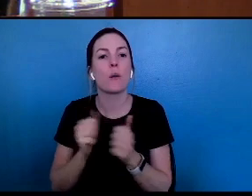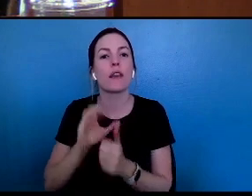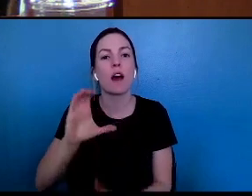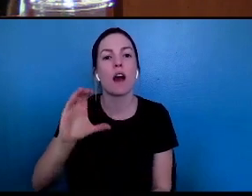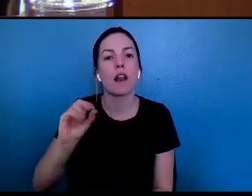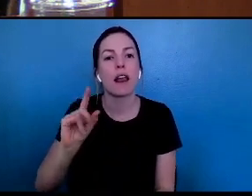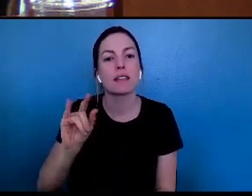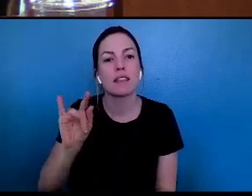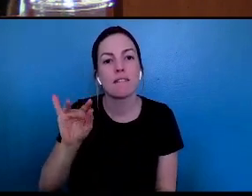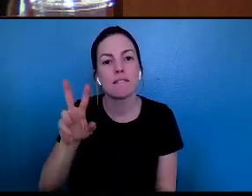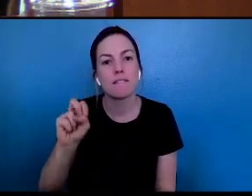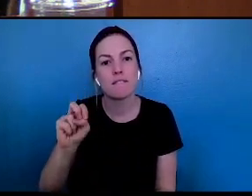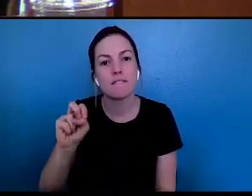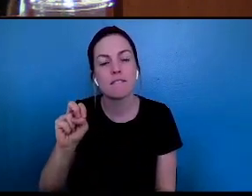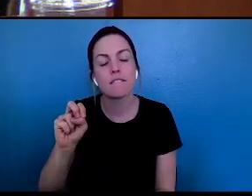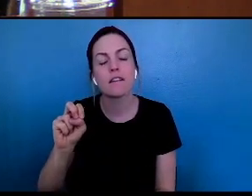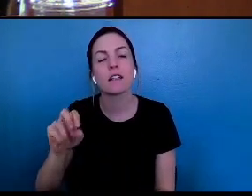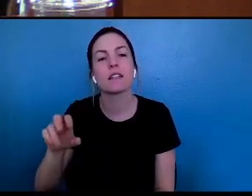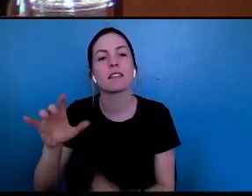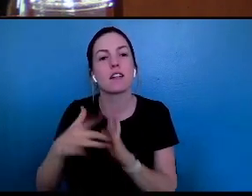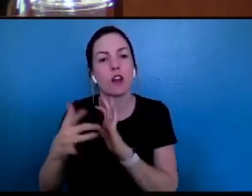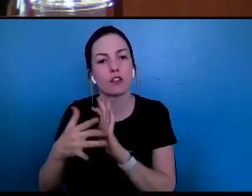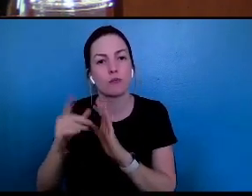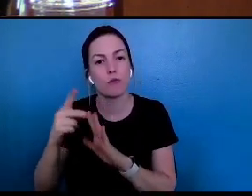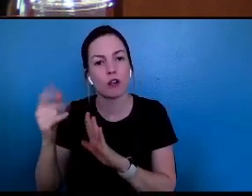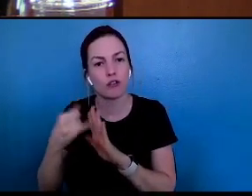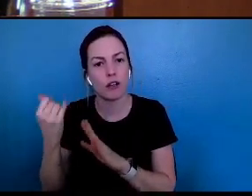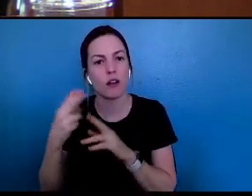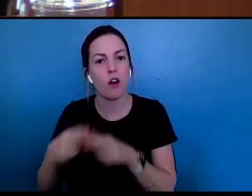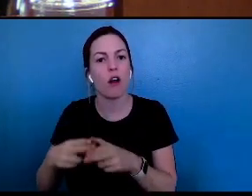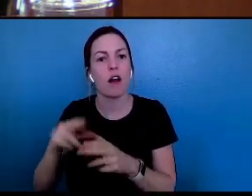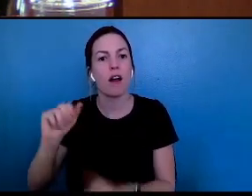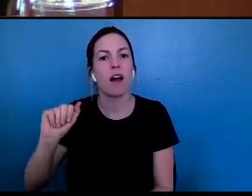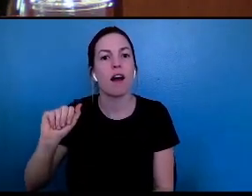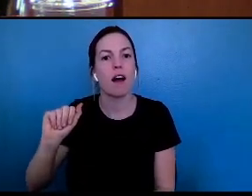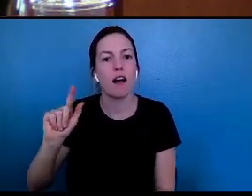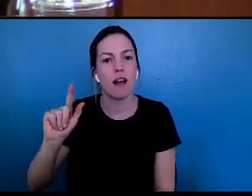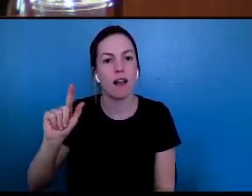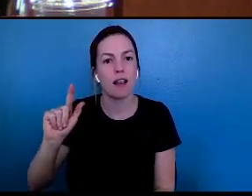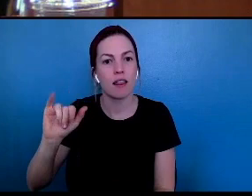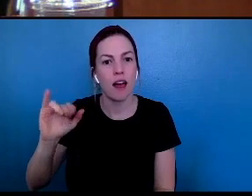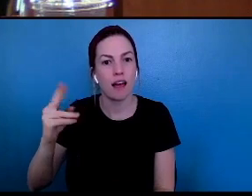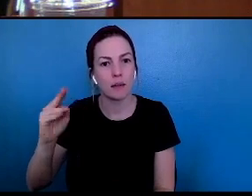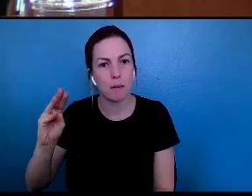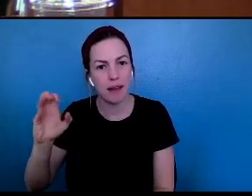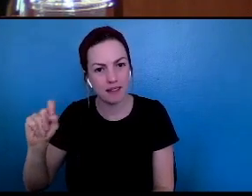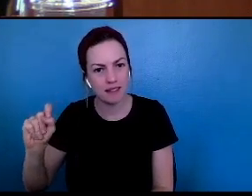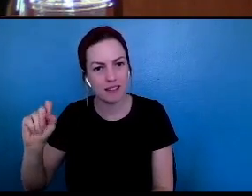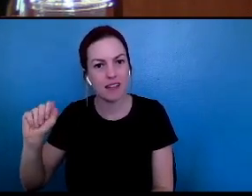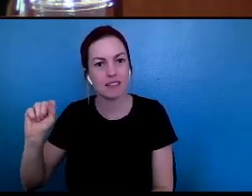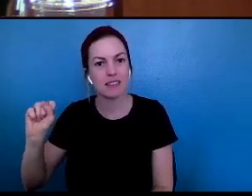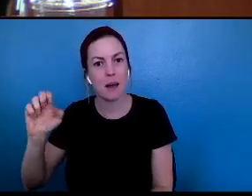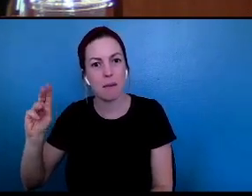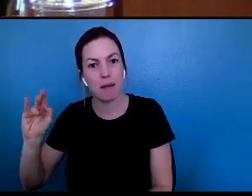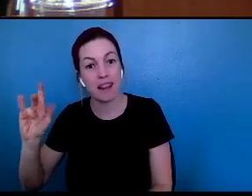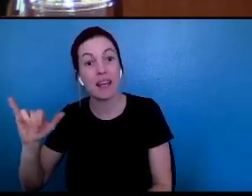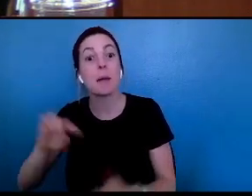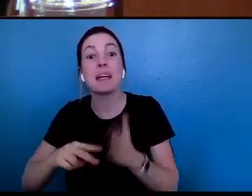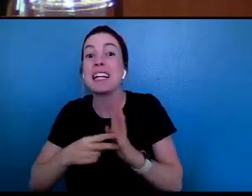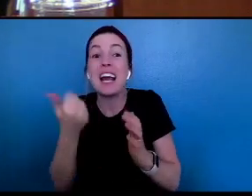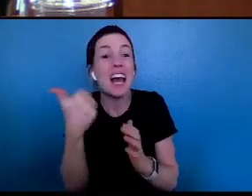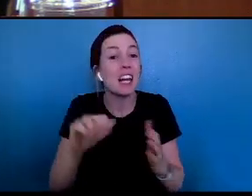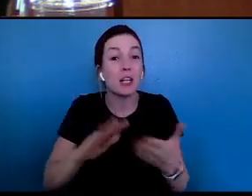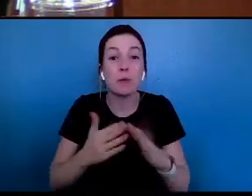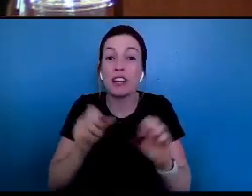at CIP.org, this idea called Alignment Assemblies. The idea is that any community can use open source